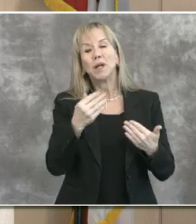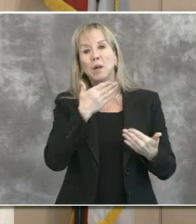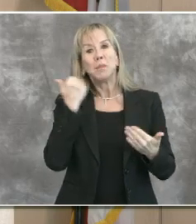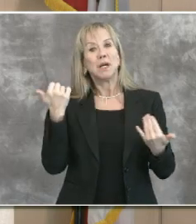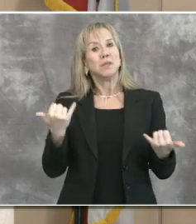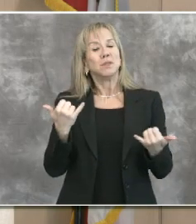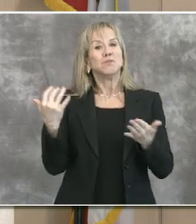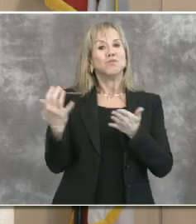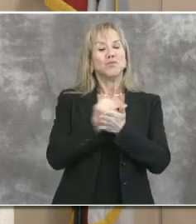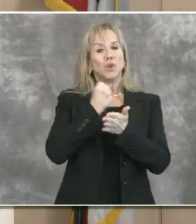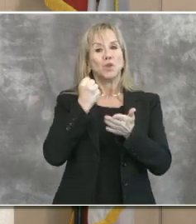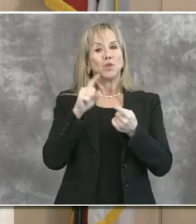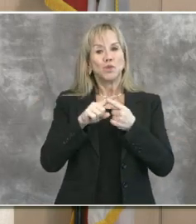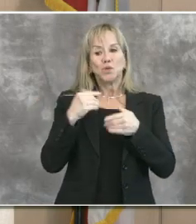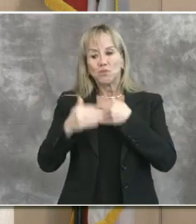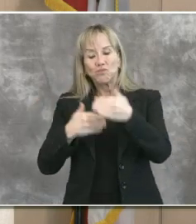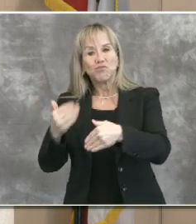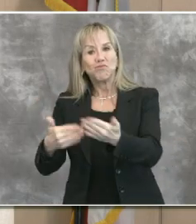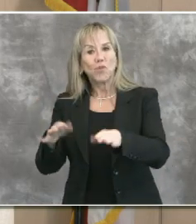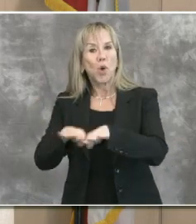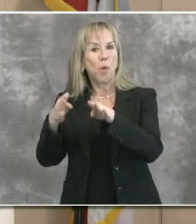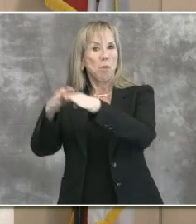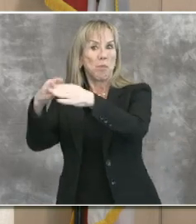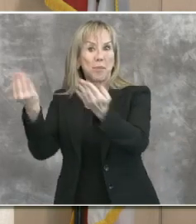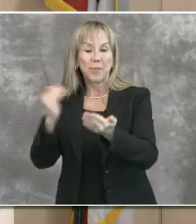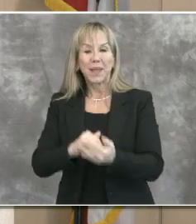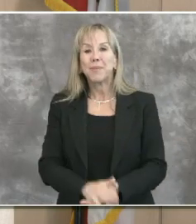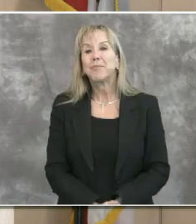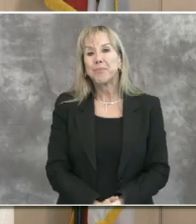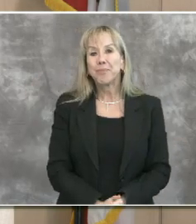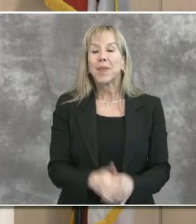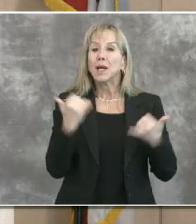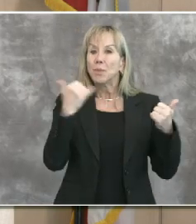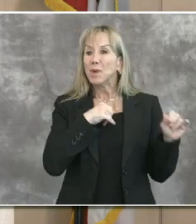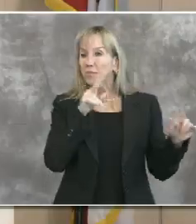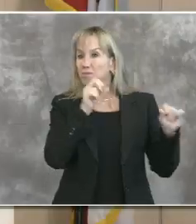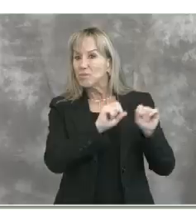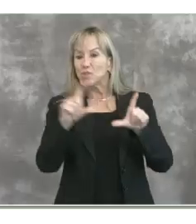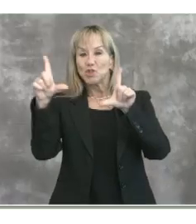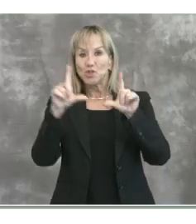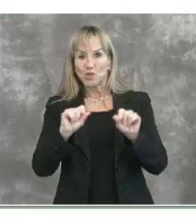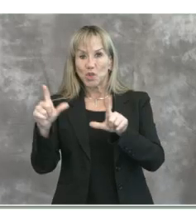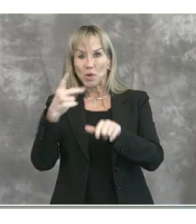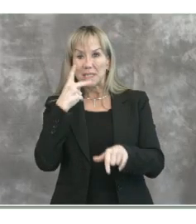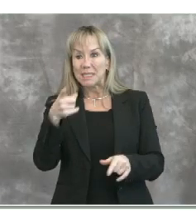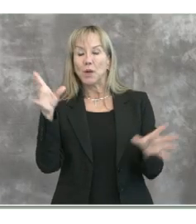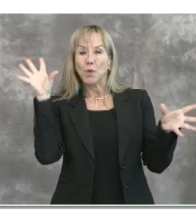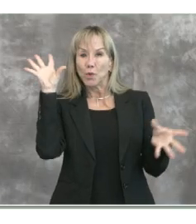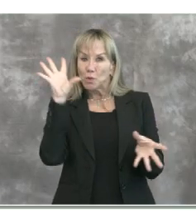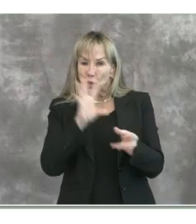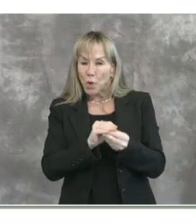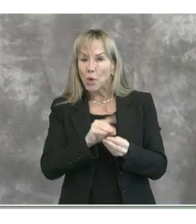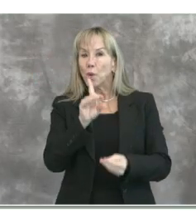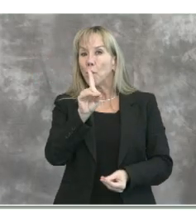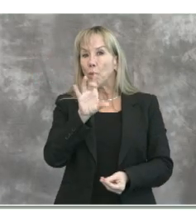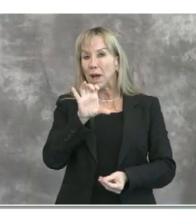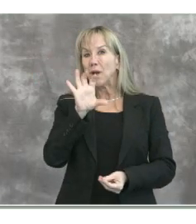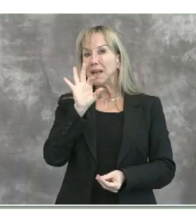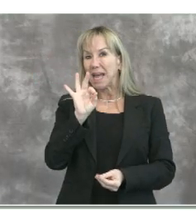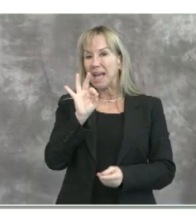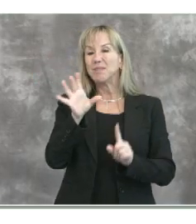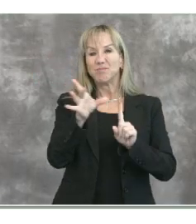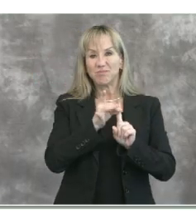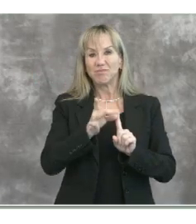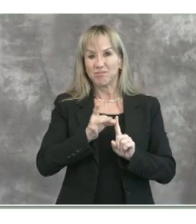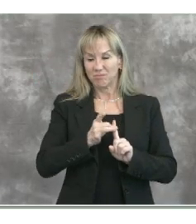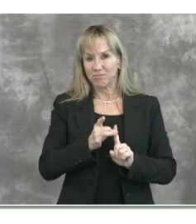to open up moving forward. Let's jump into our daily charts. Again, today you'll see here we're representing a total of 109 positive